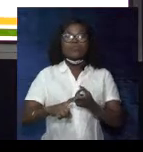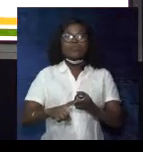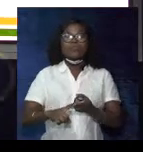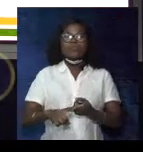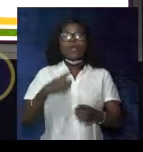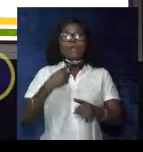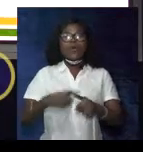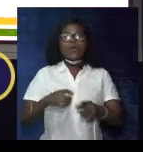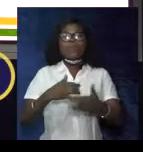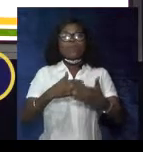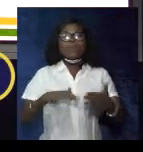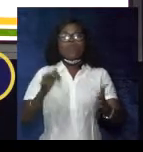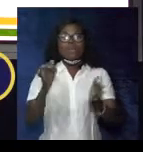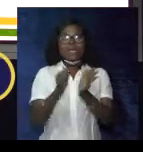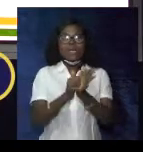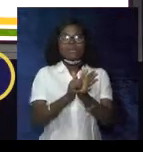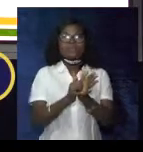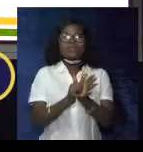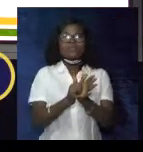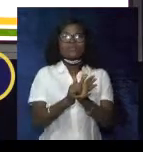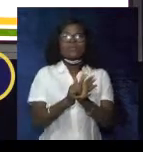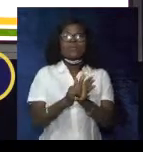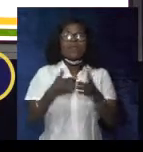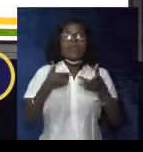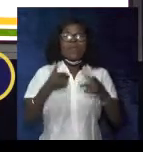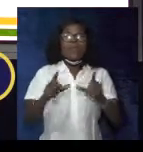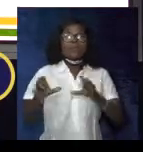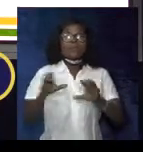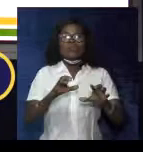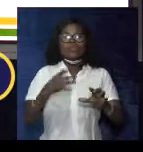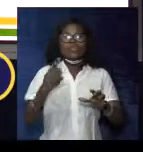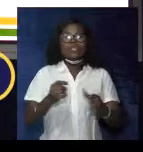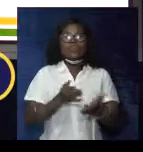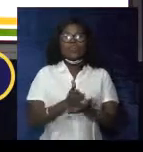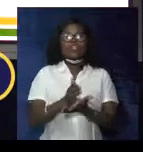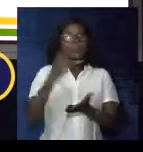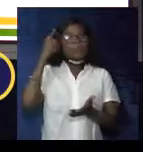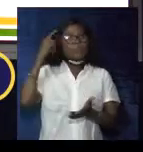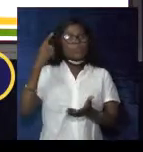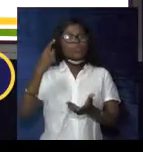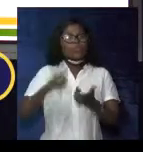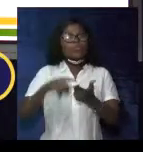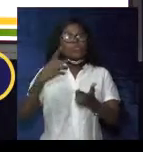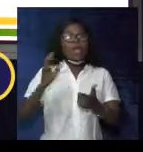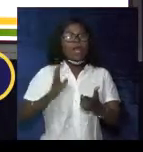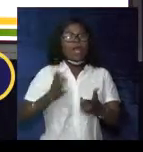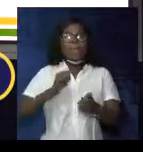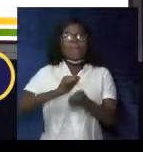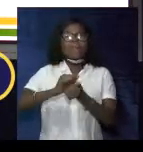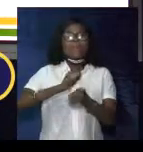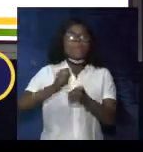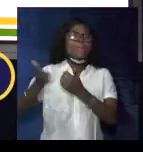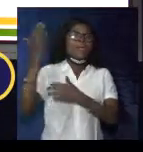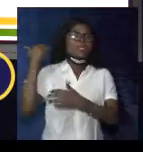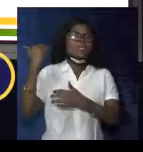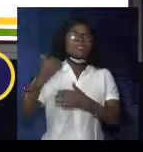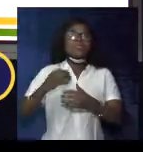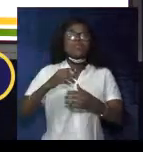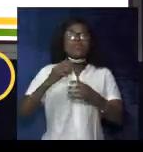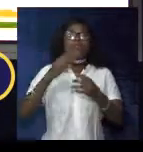and have to. But before we go into the lesson proper, let's do the correction to the previous